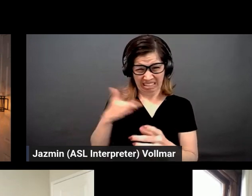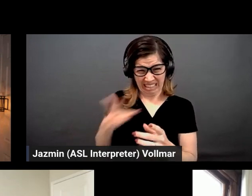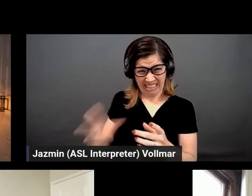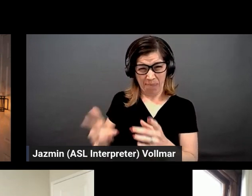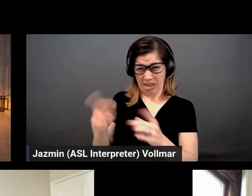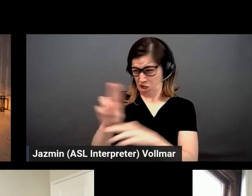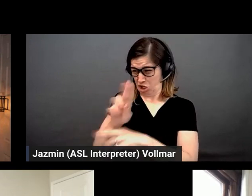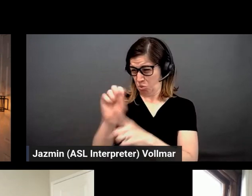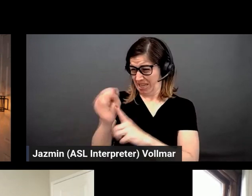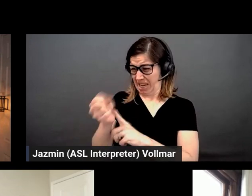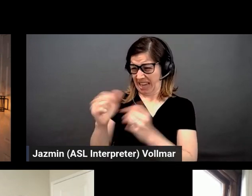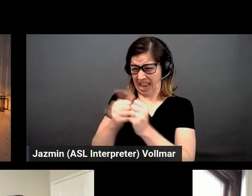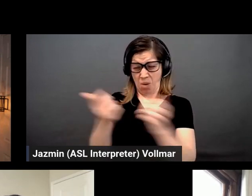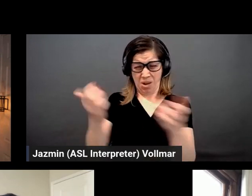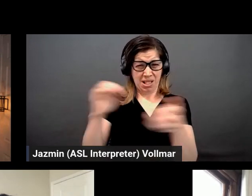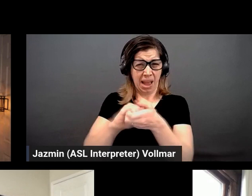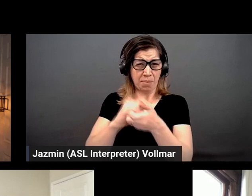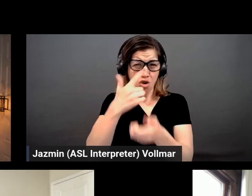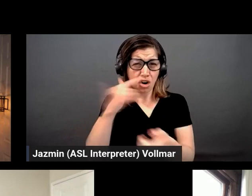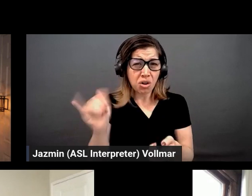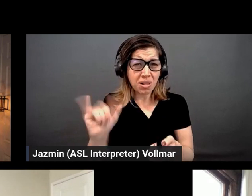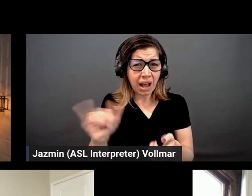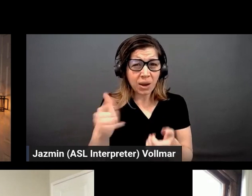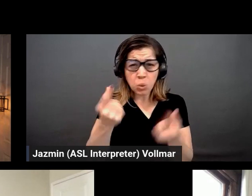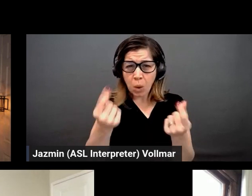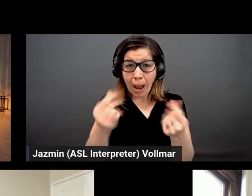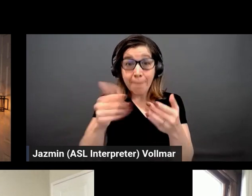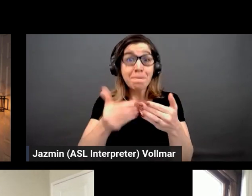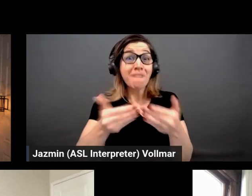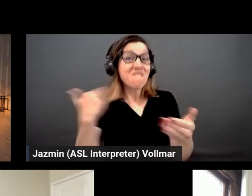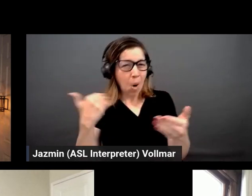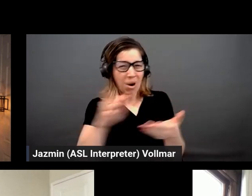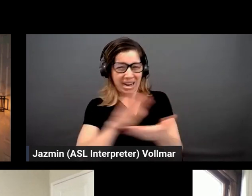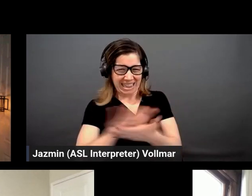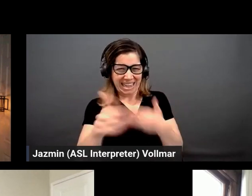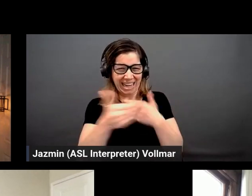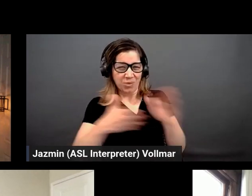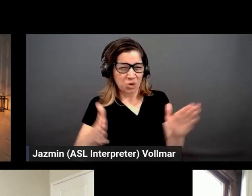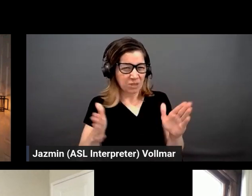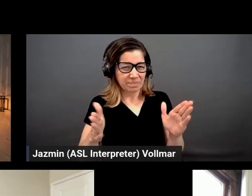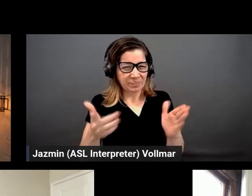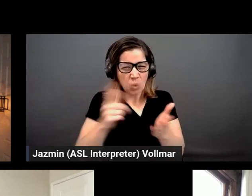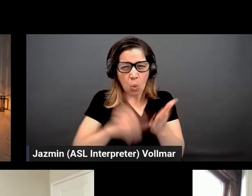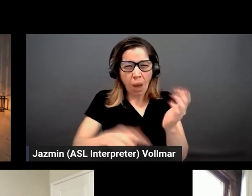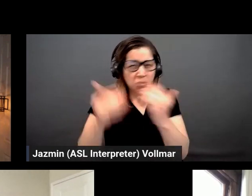collaboration might work, especially like before we had Clean Room? I mean, what would have been limited?